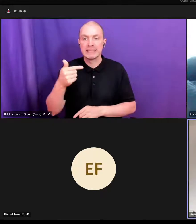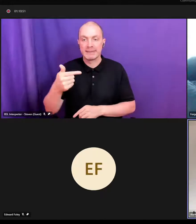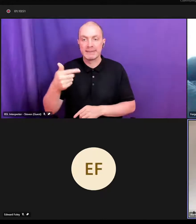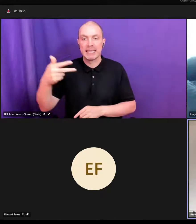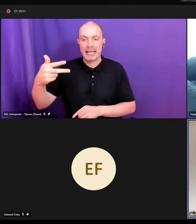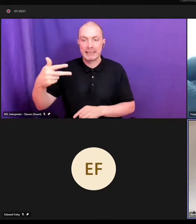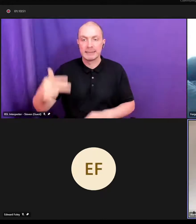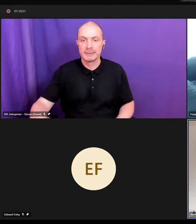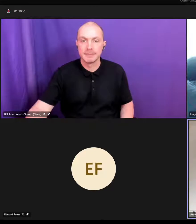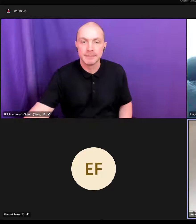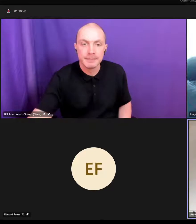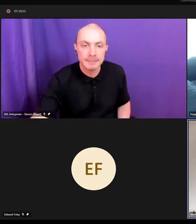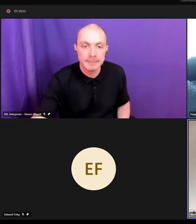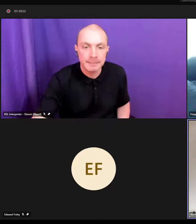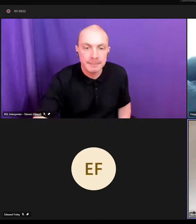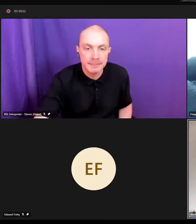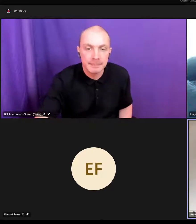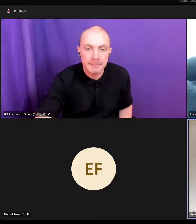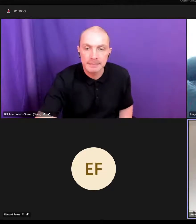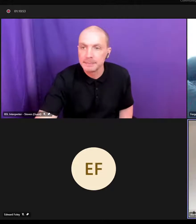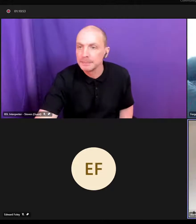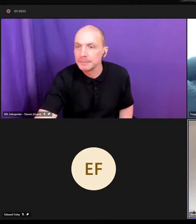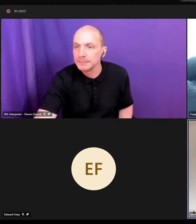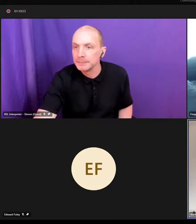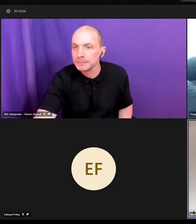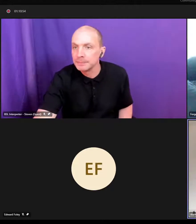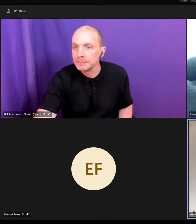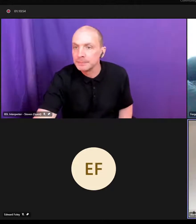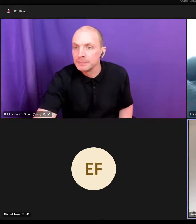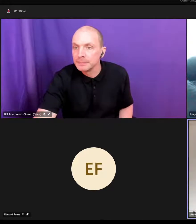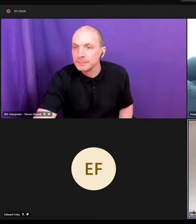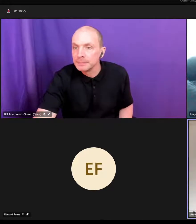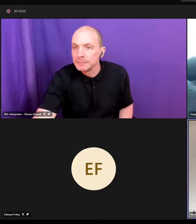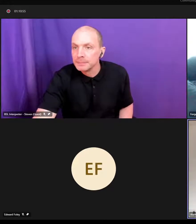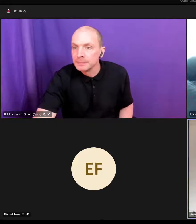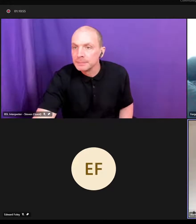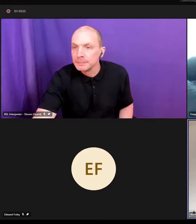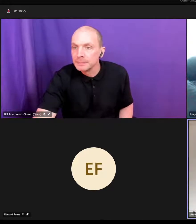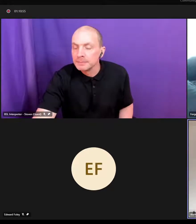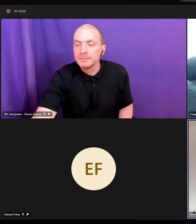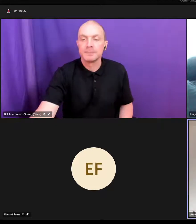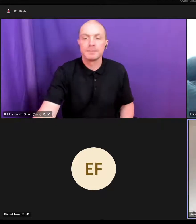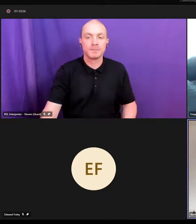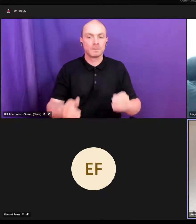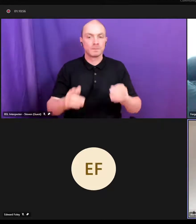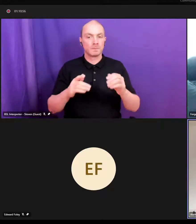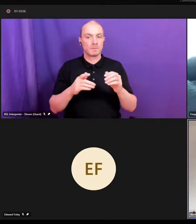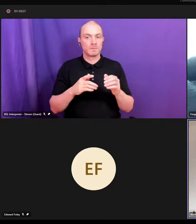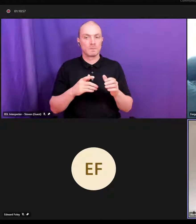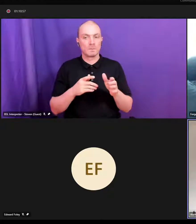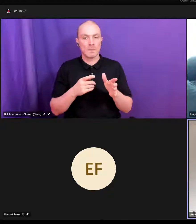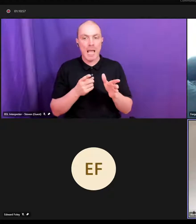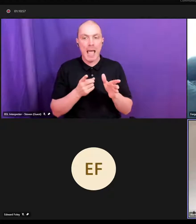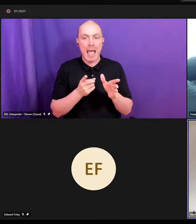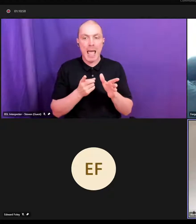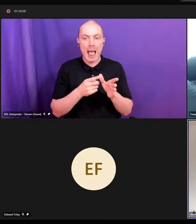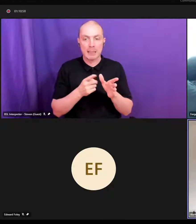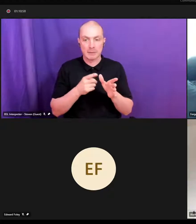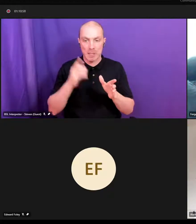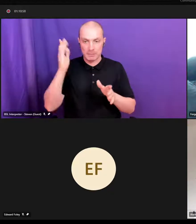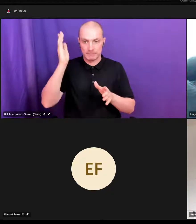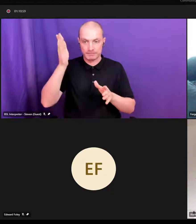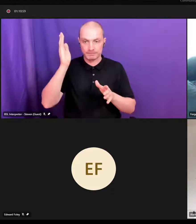one? Right, okay. Just a bit sharp there. Okay, Alistair, can you take us through this report, please? Thank you,